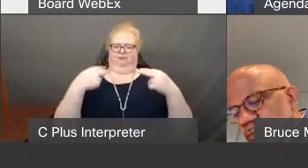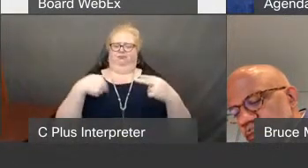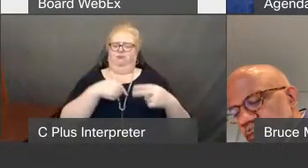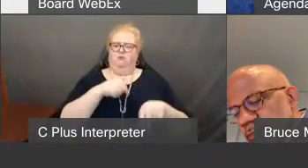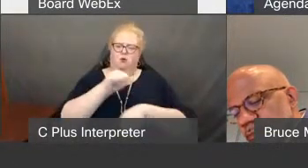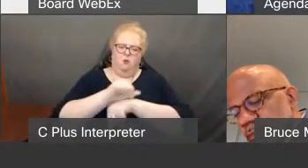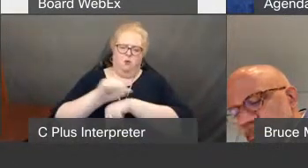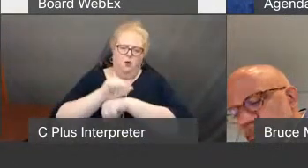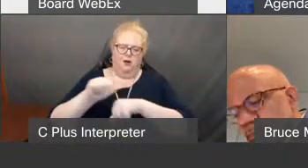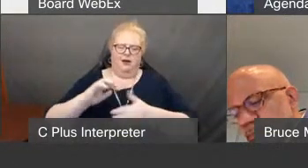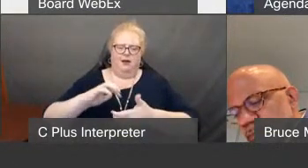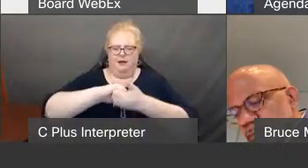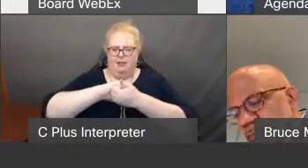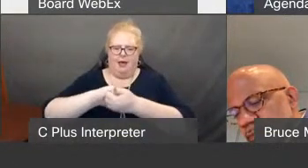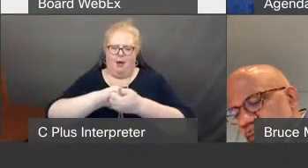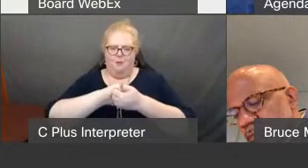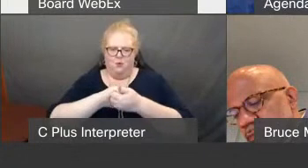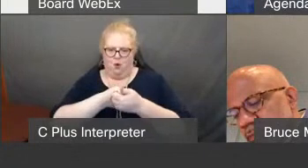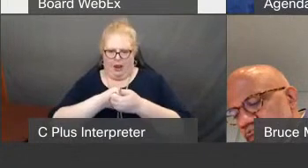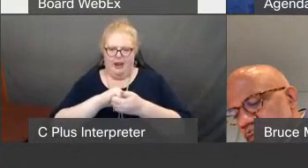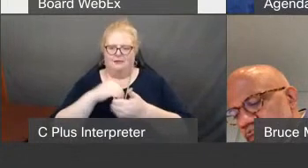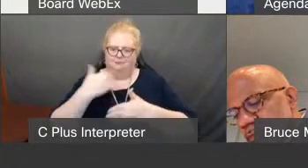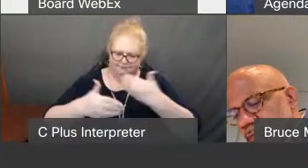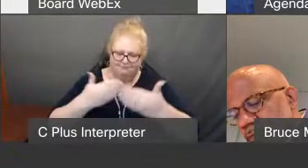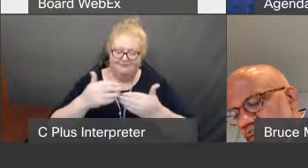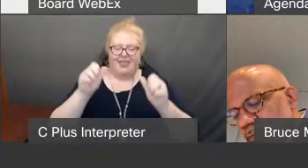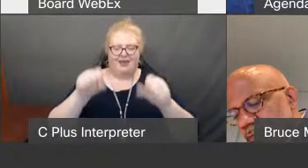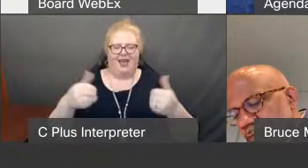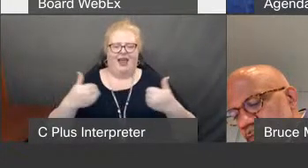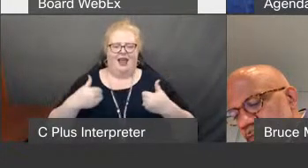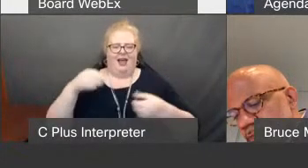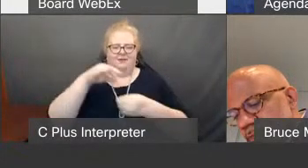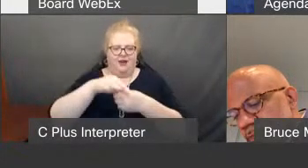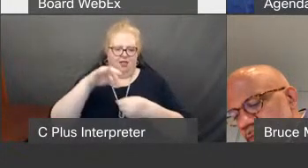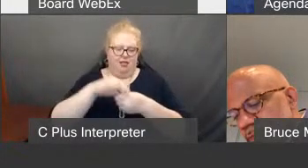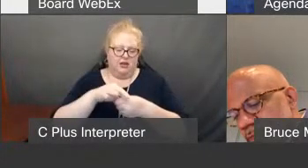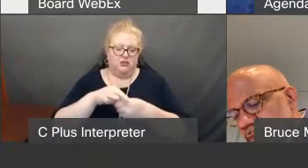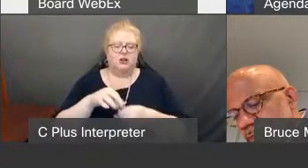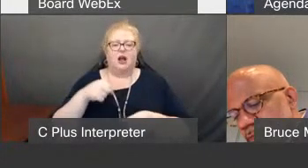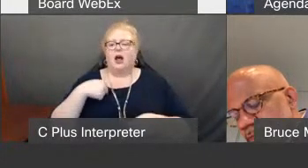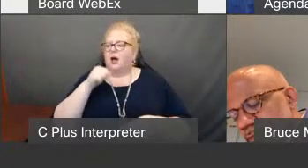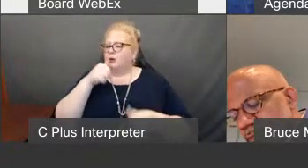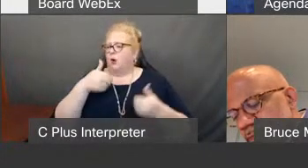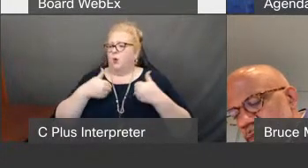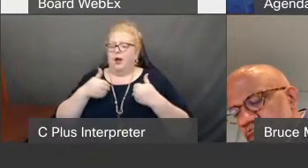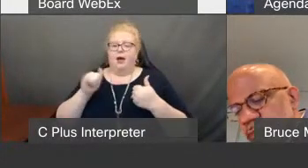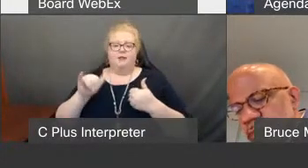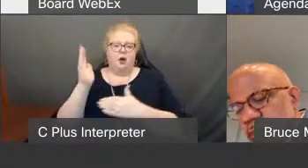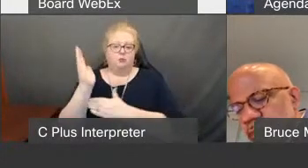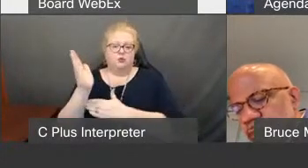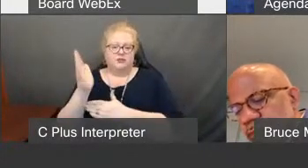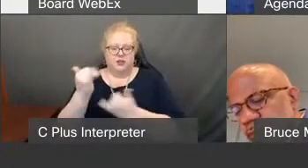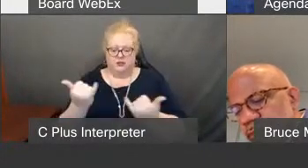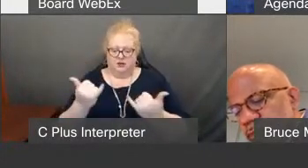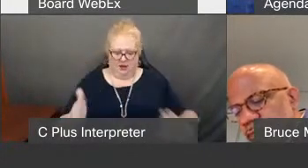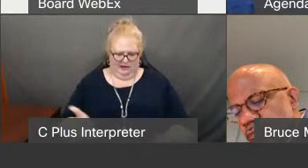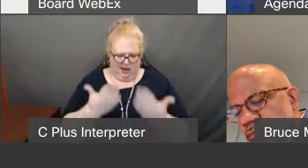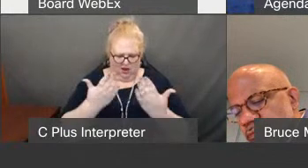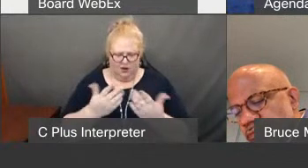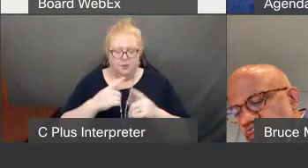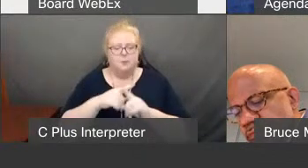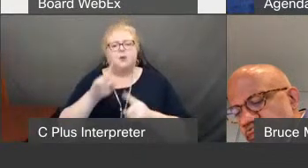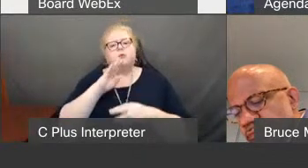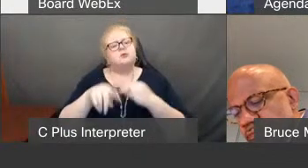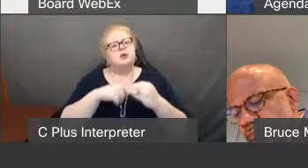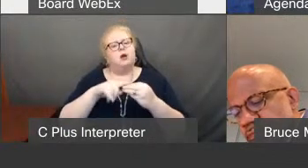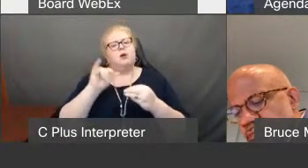can get an election going. I don't have the presentation in front of me right now either, but speaking of the neighborhood grants,